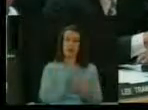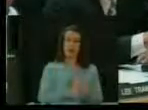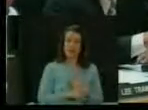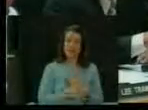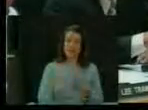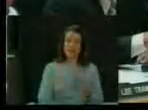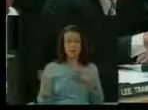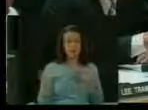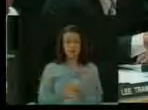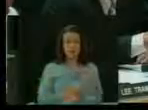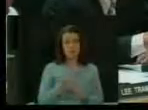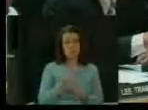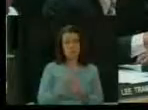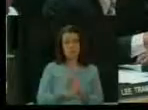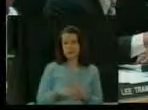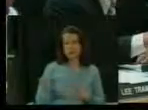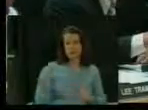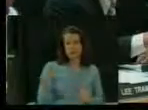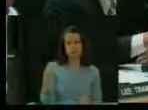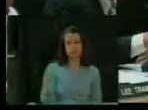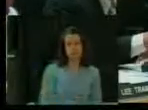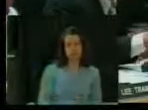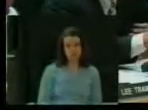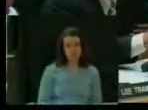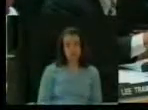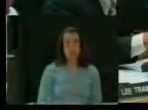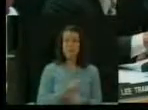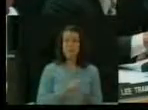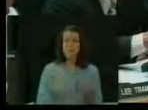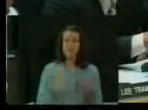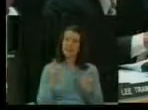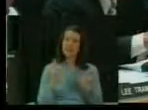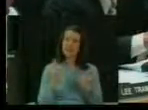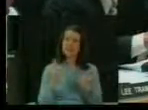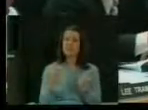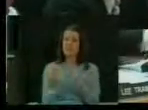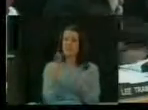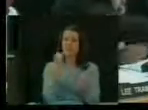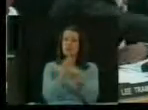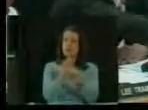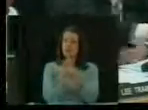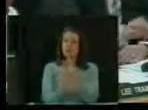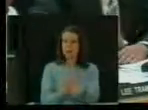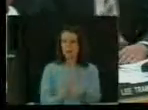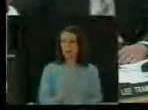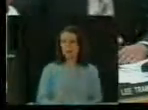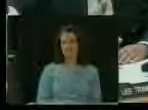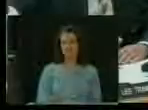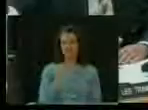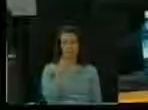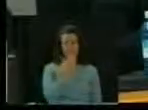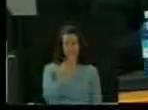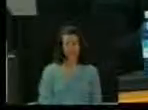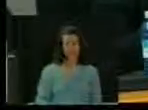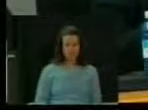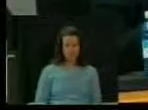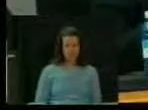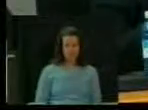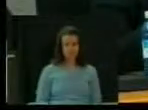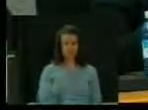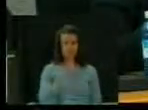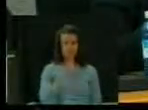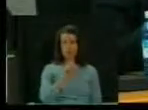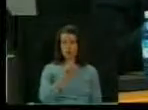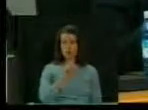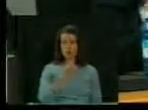worst policy ever in the history of county government. But at least let's give them a chance and let them work on it. Thank you, Commissioner Hammond. Commissioner Trammell.